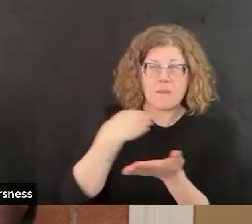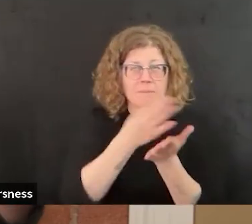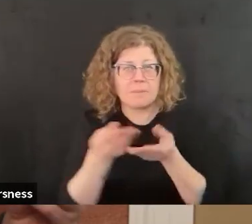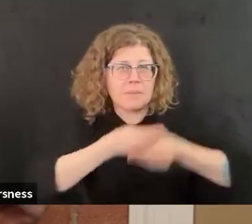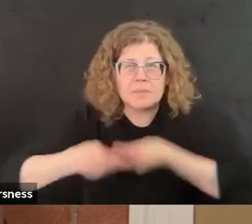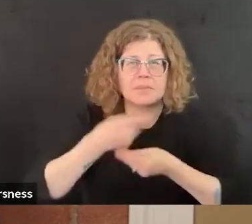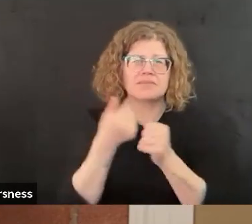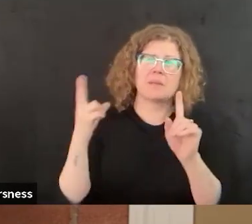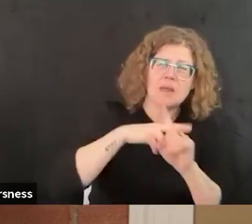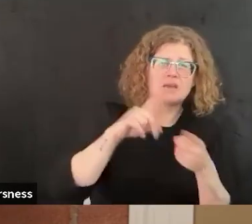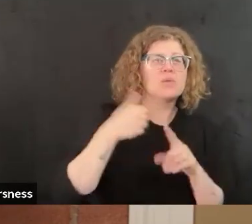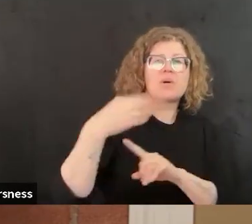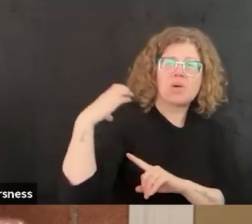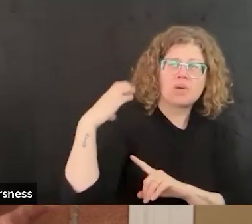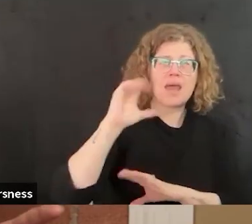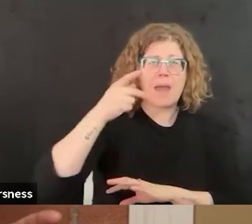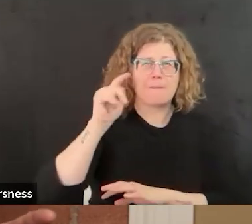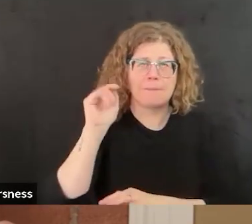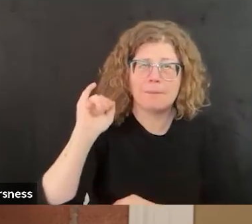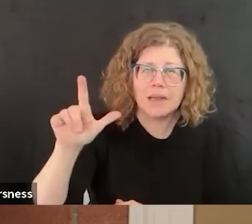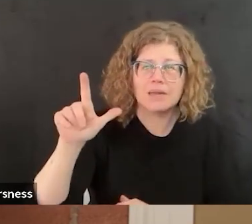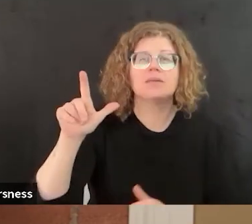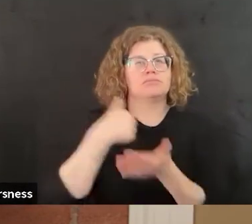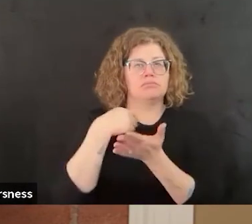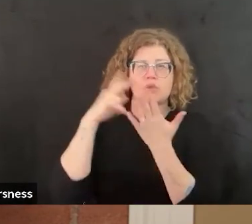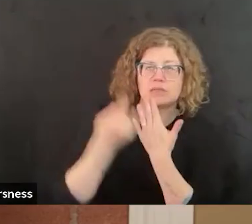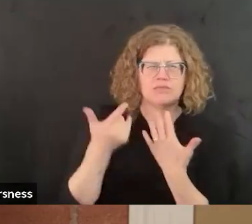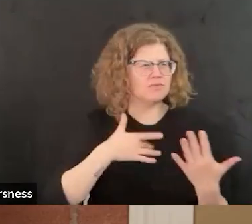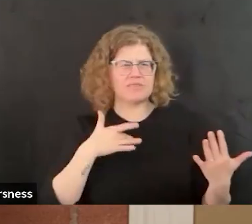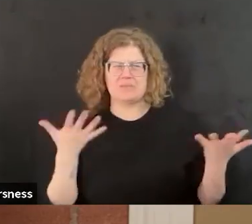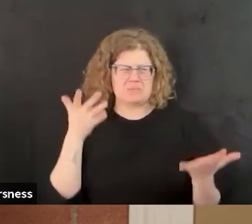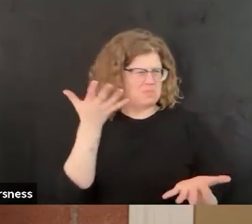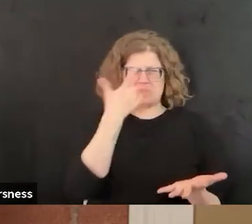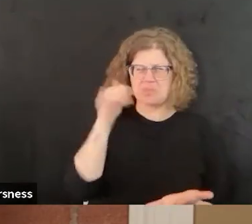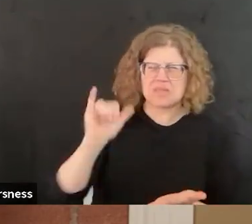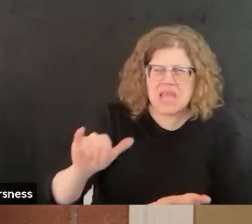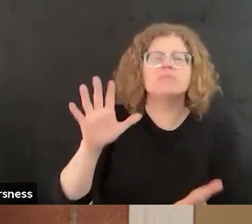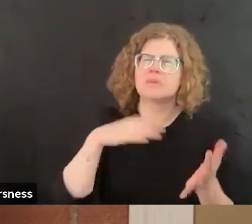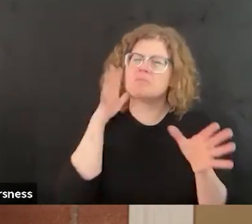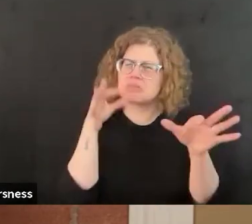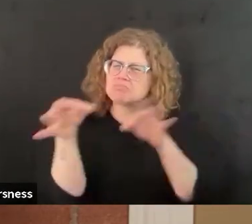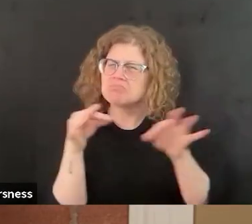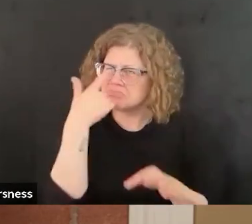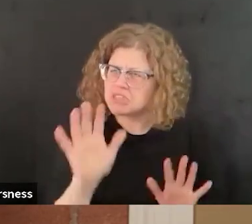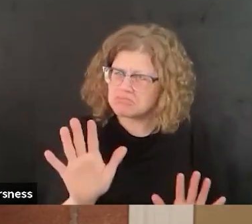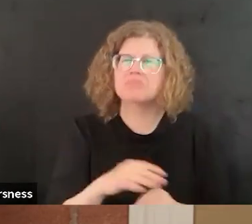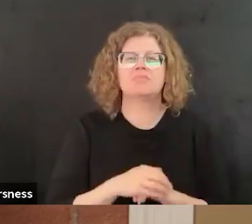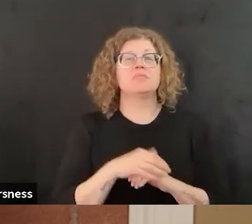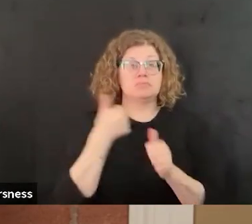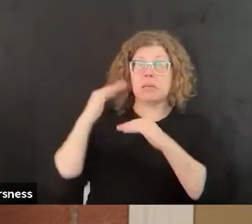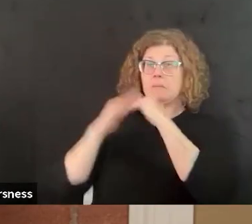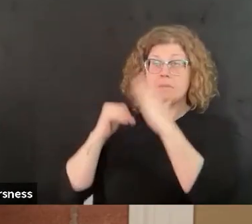money related to a capital project. I know that's a lot of big words. So what I mean by that is often when a building is being